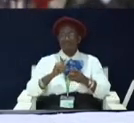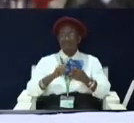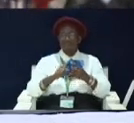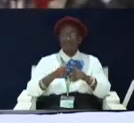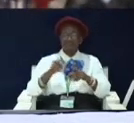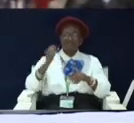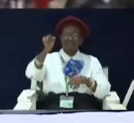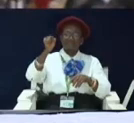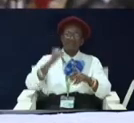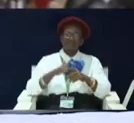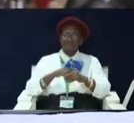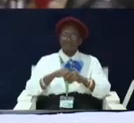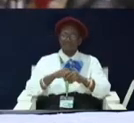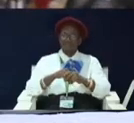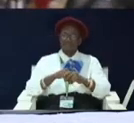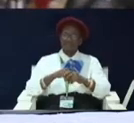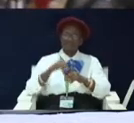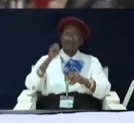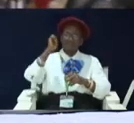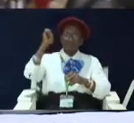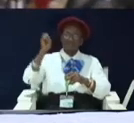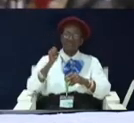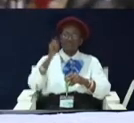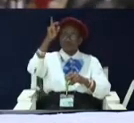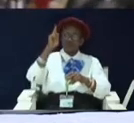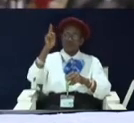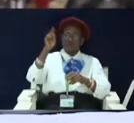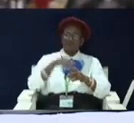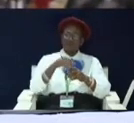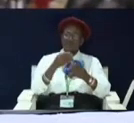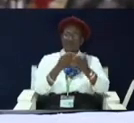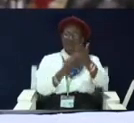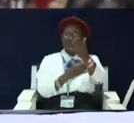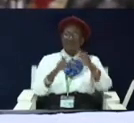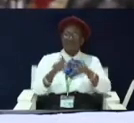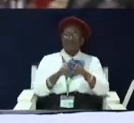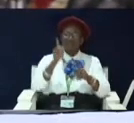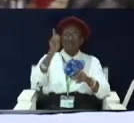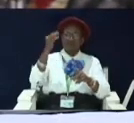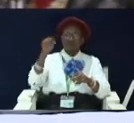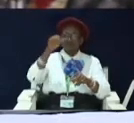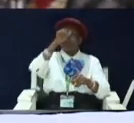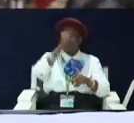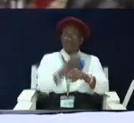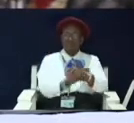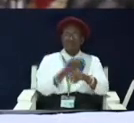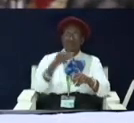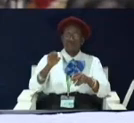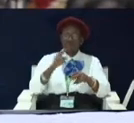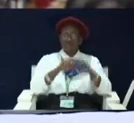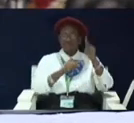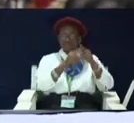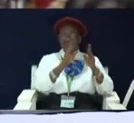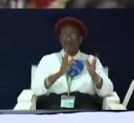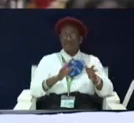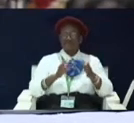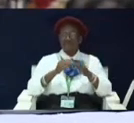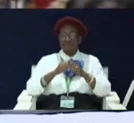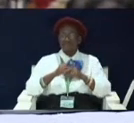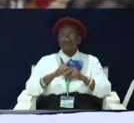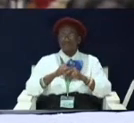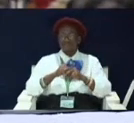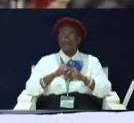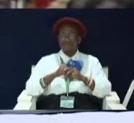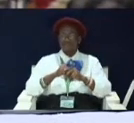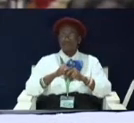lo. He woke up in the morning as one of the sons of the prophets. Laaro ojo yen o ji gbe okan ninu